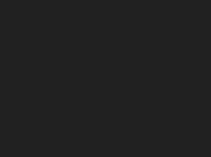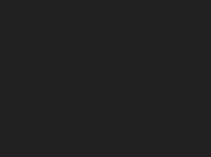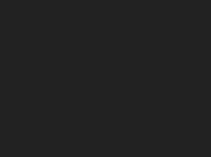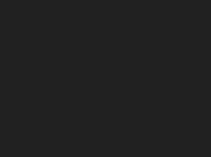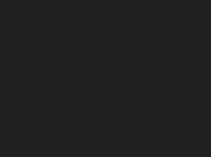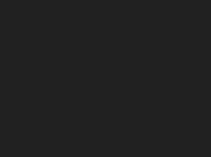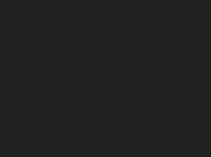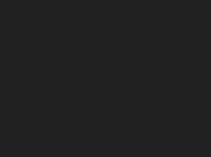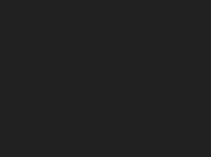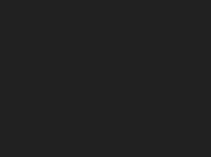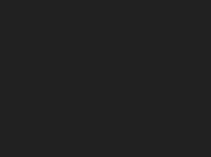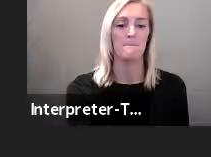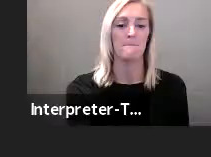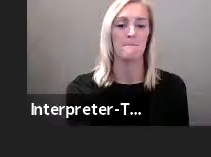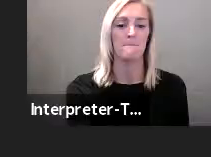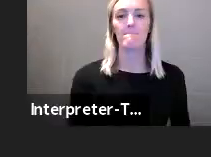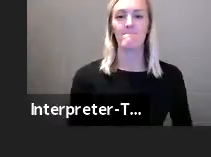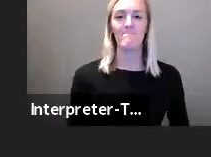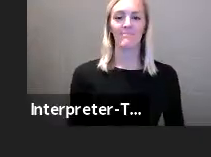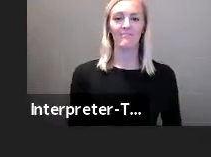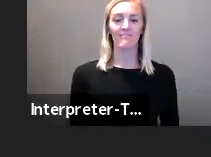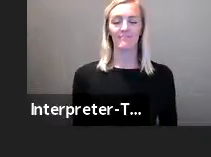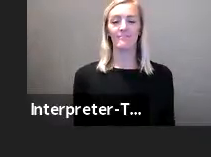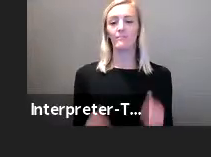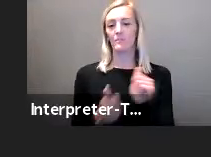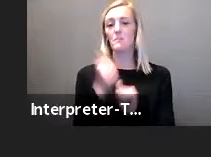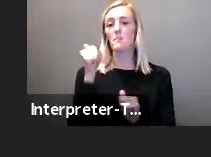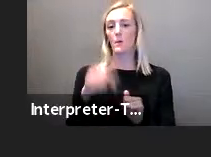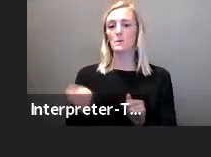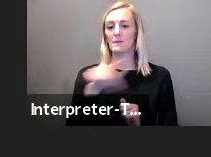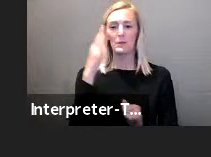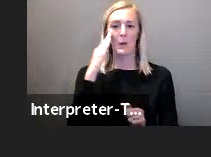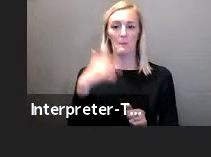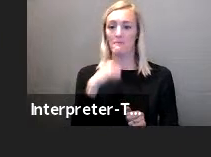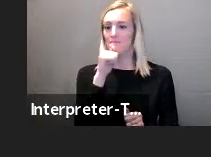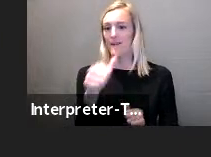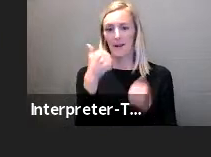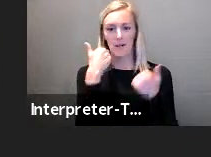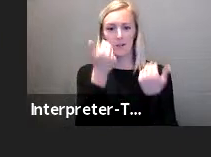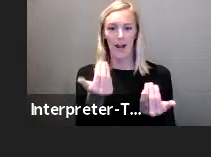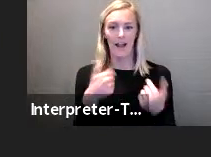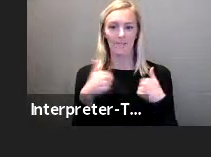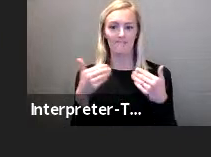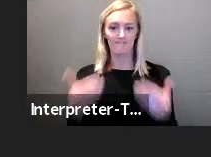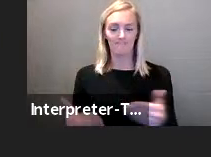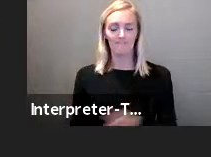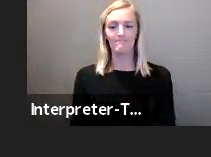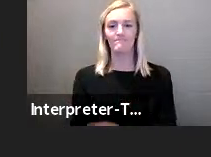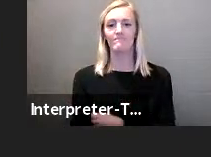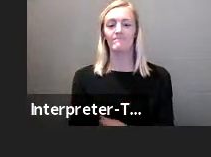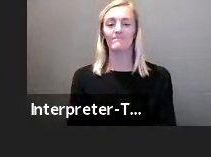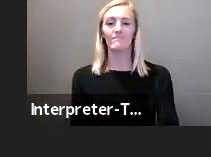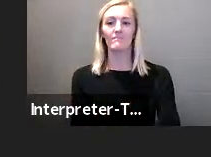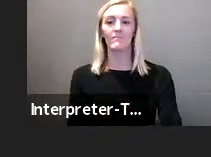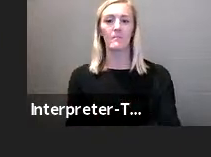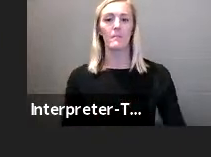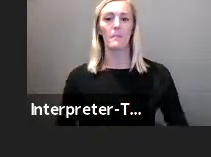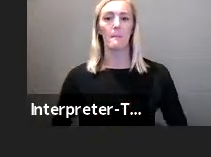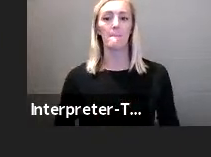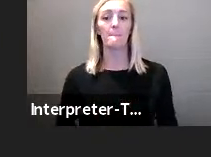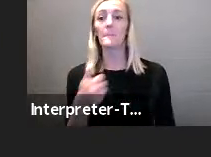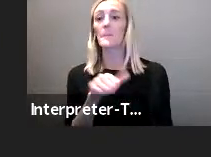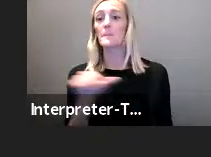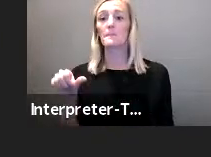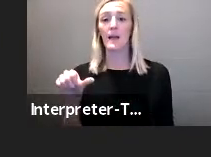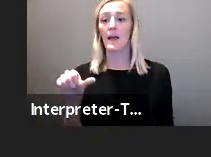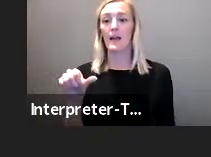Well, as most of you know, and as you probably heard, I'm not shy. So here we go. I will say that any